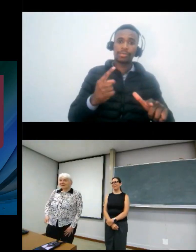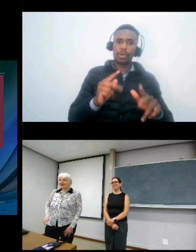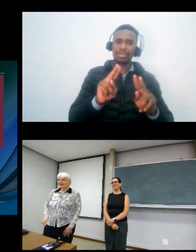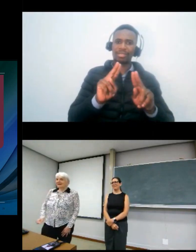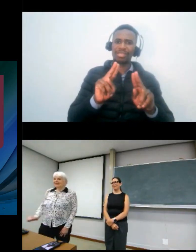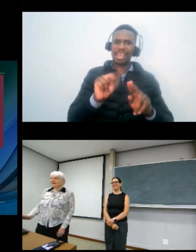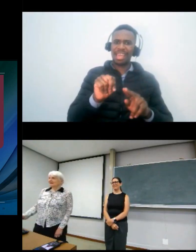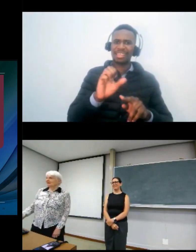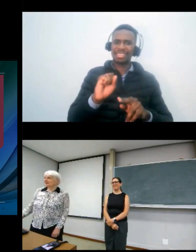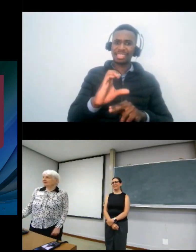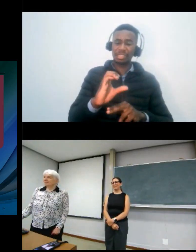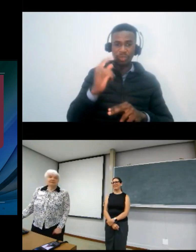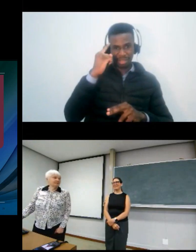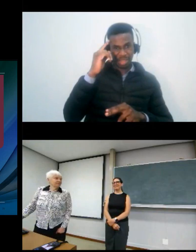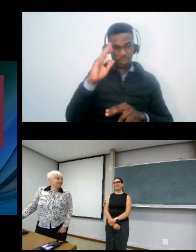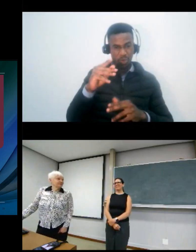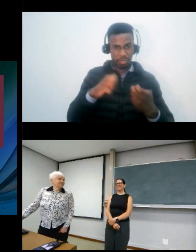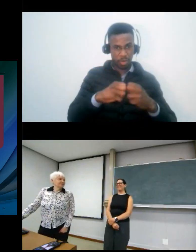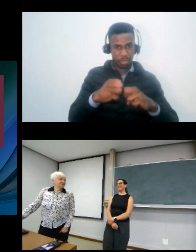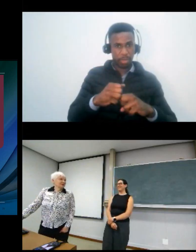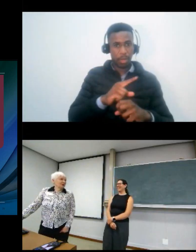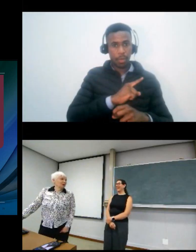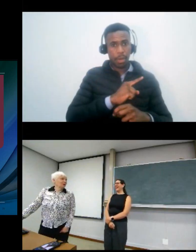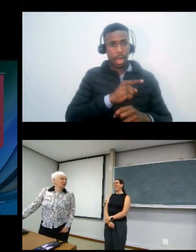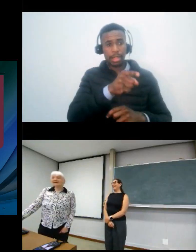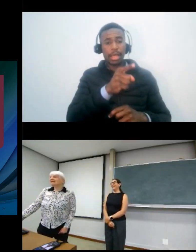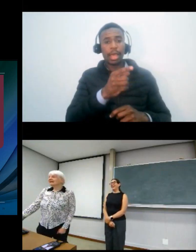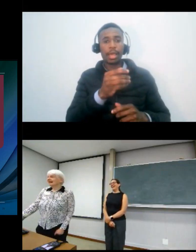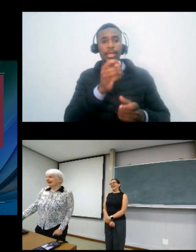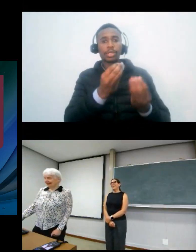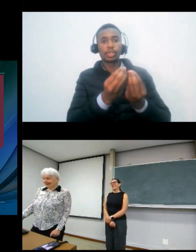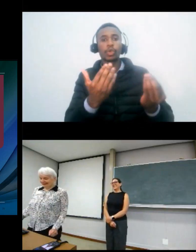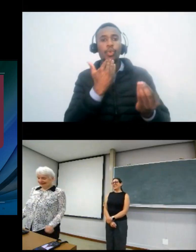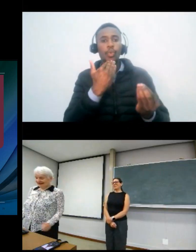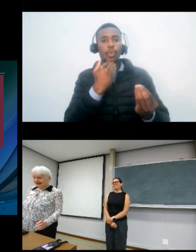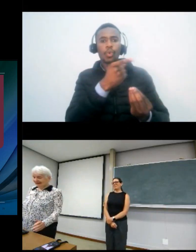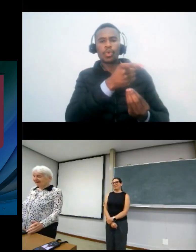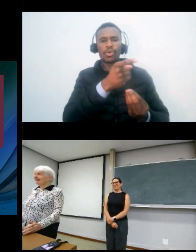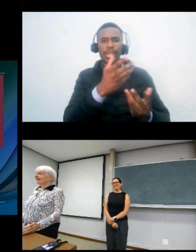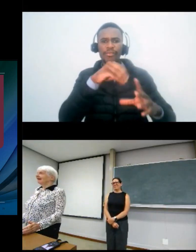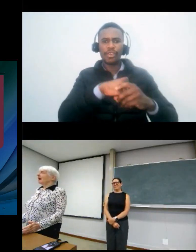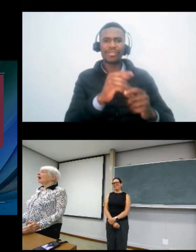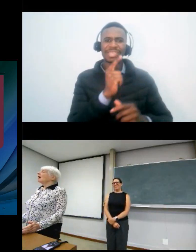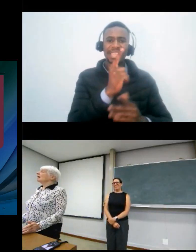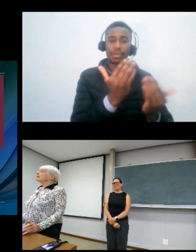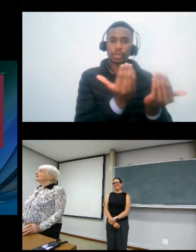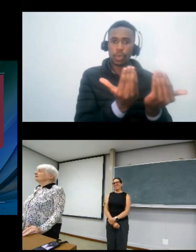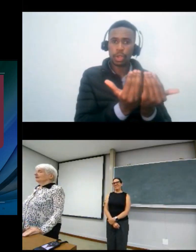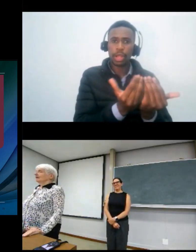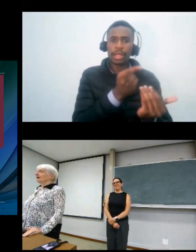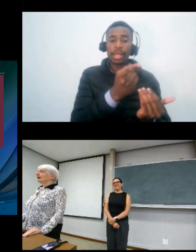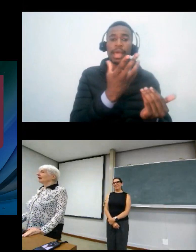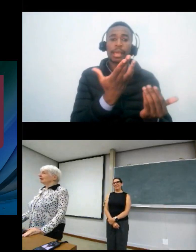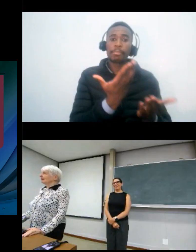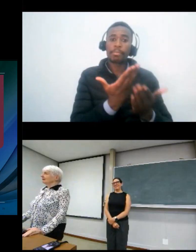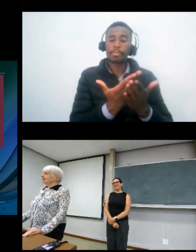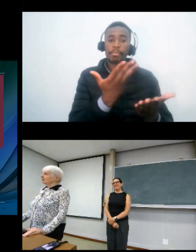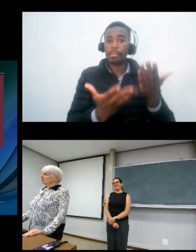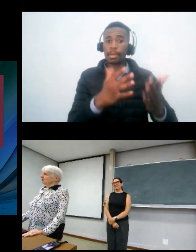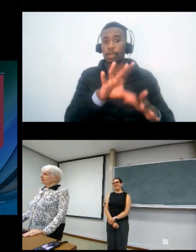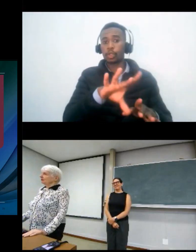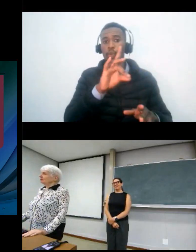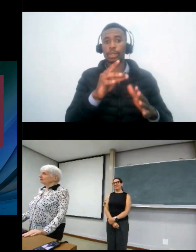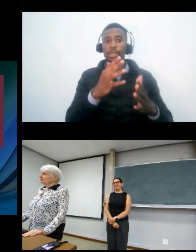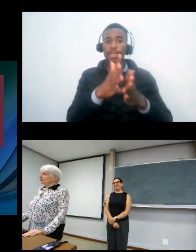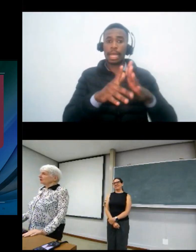exam? Are these children at a disadvantage because they've all got these different varieties? So